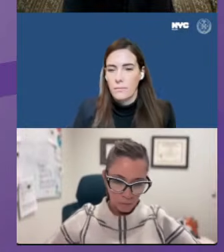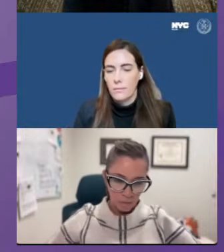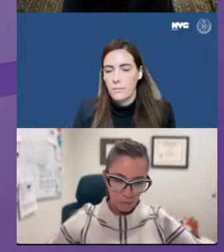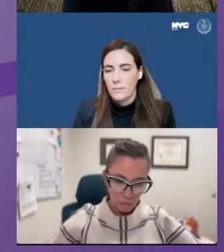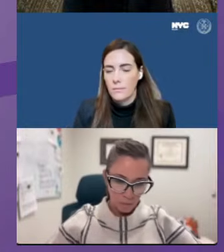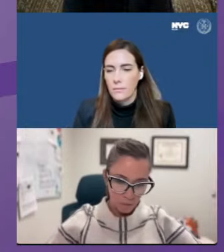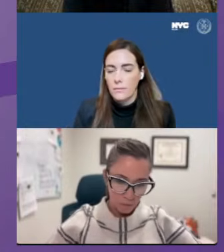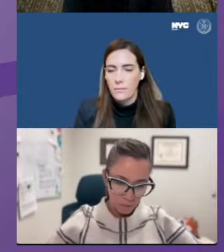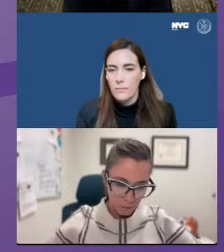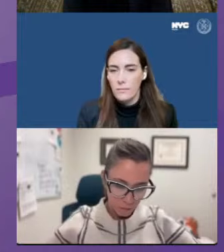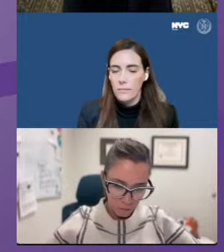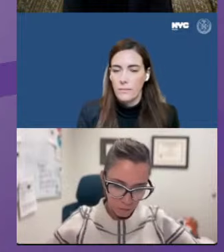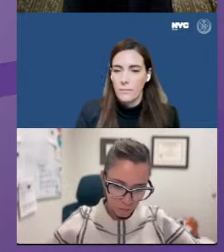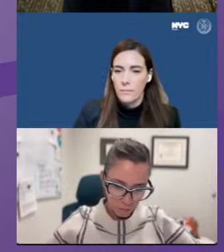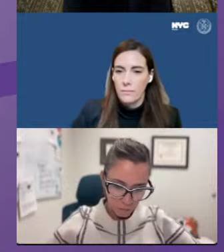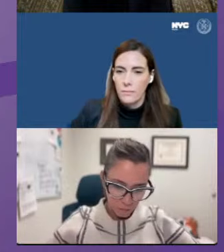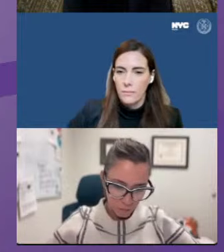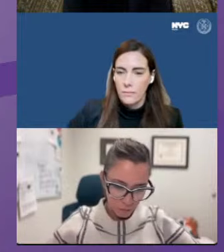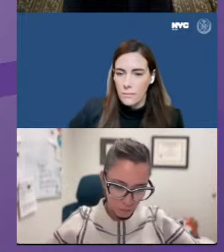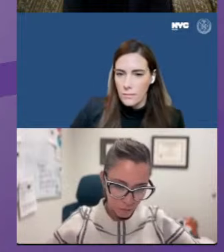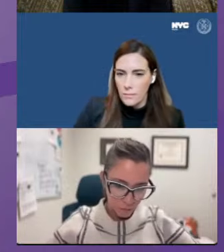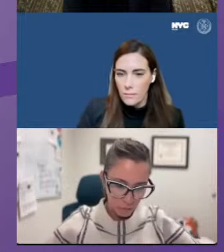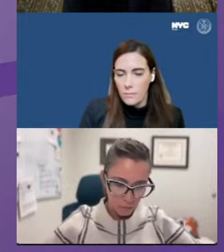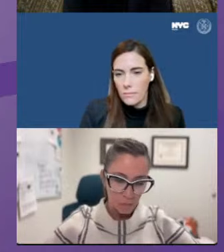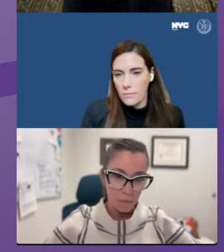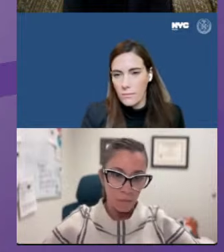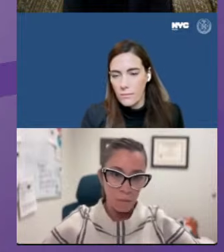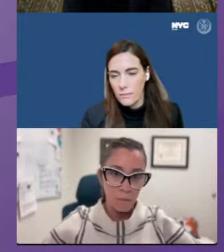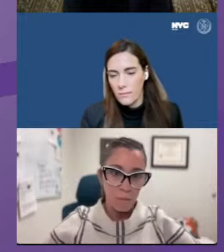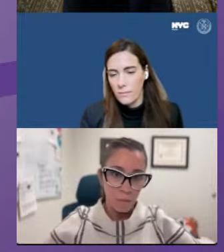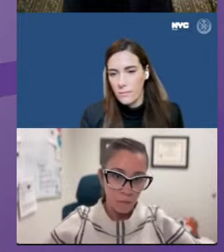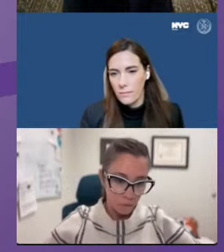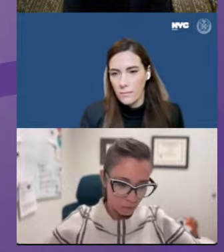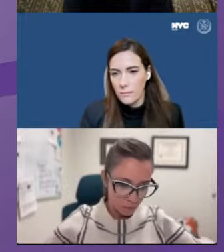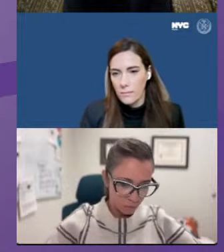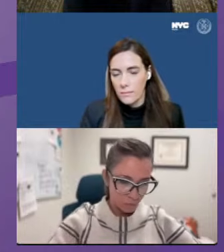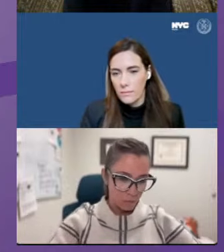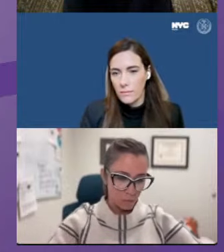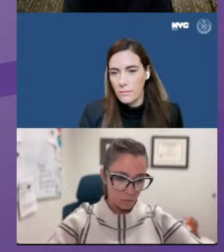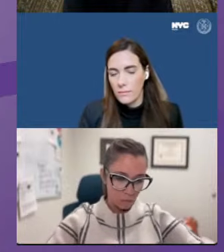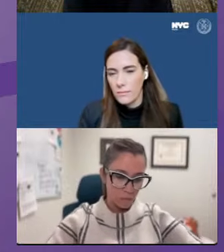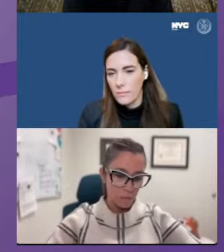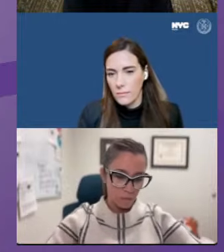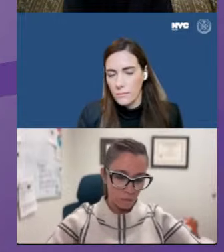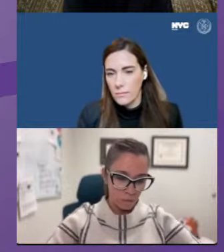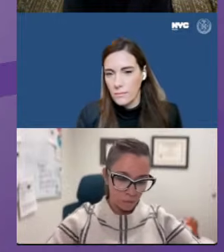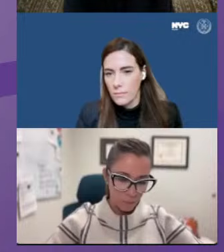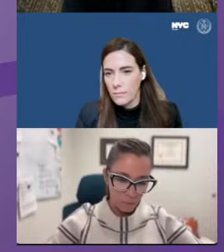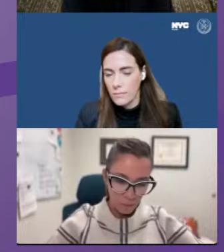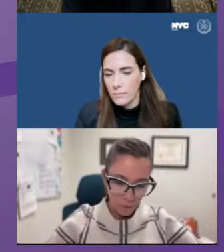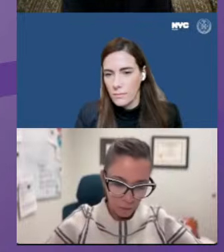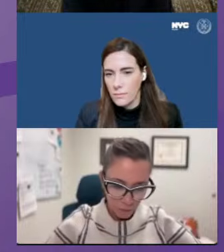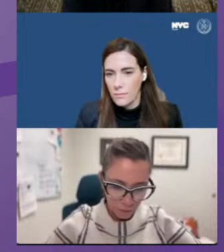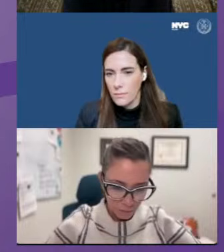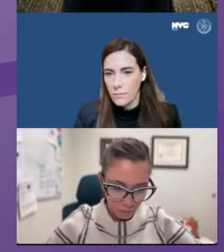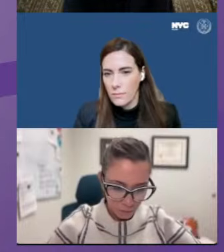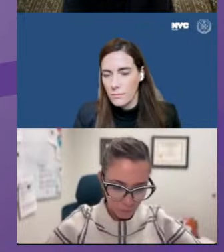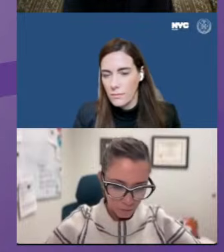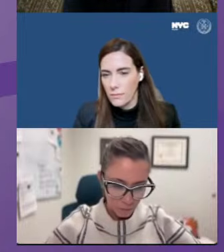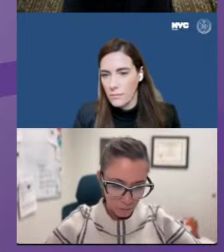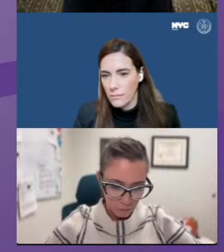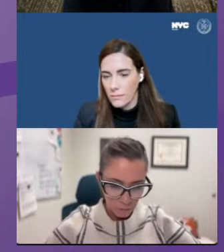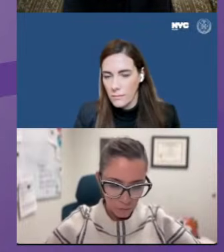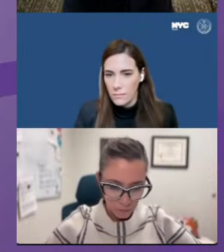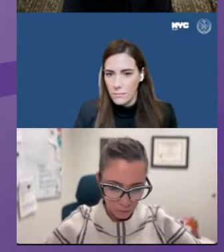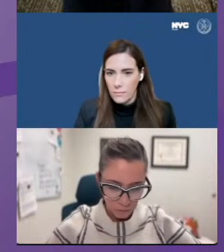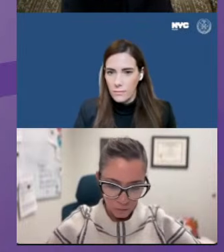therapeutics are used based on data extrapolated from other conditions that we know that help patients. Data for long COVID